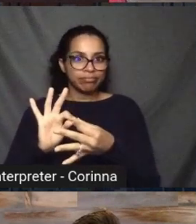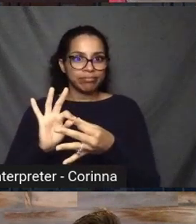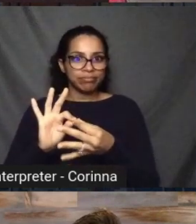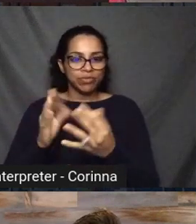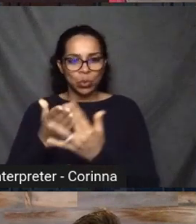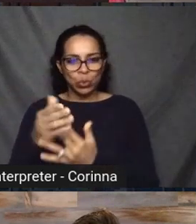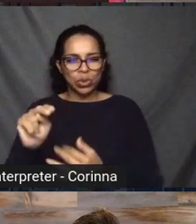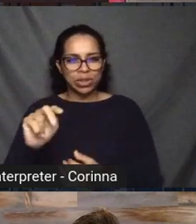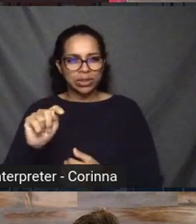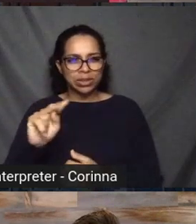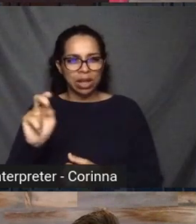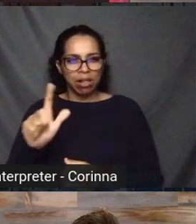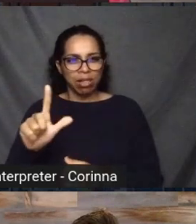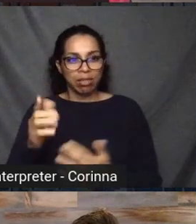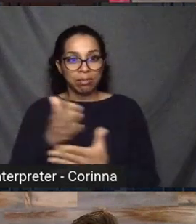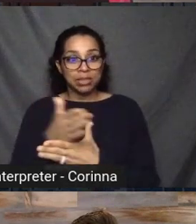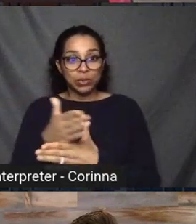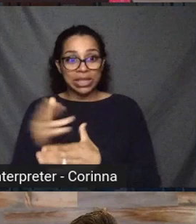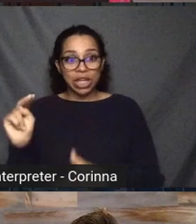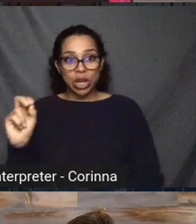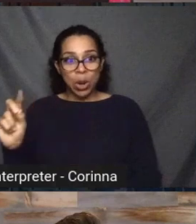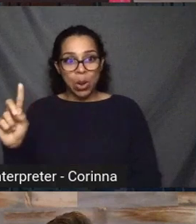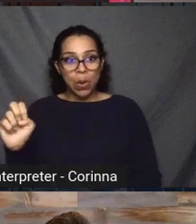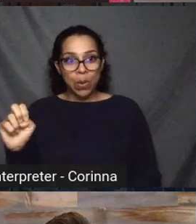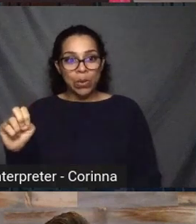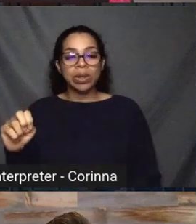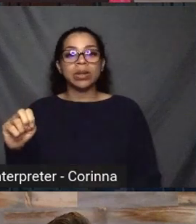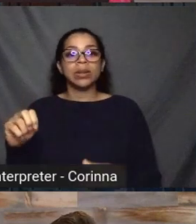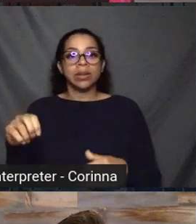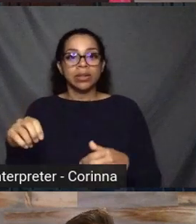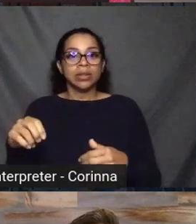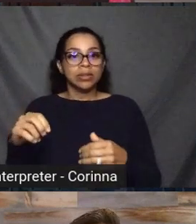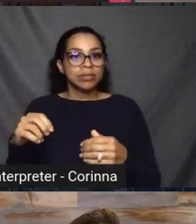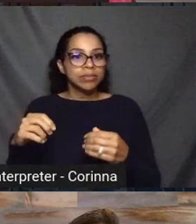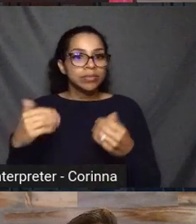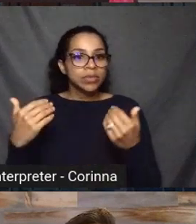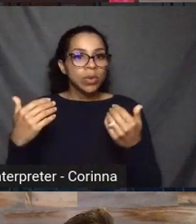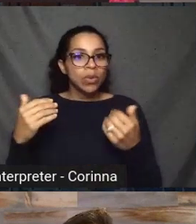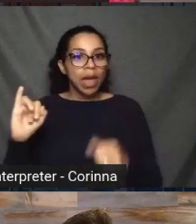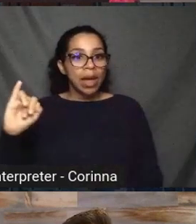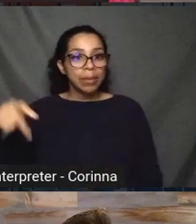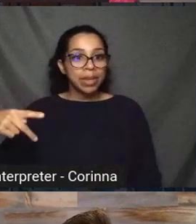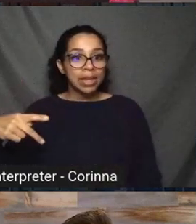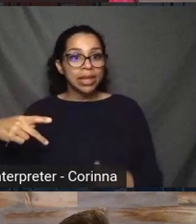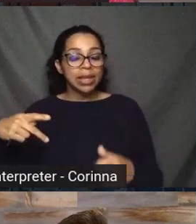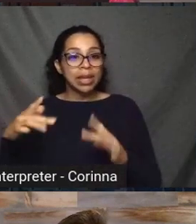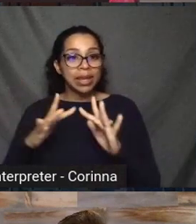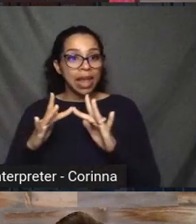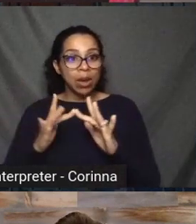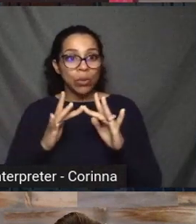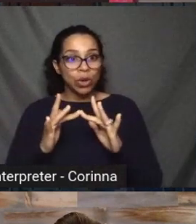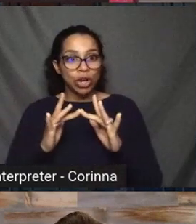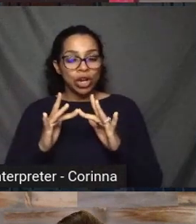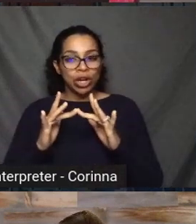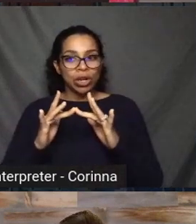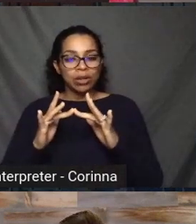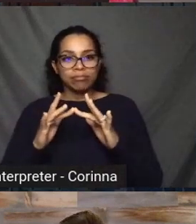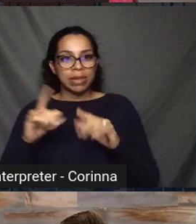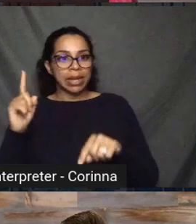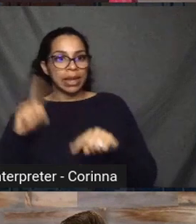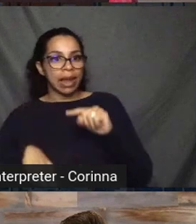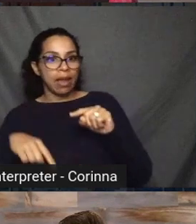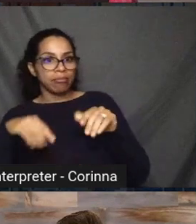nodes, and the packets are encapsulated so that an underlay network doesn't get a handle of it. And a